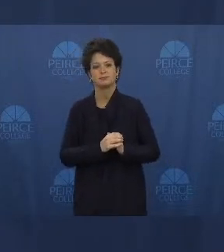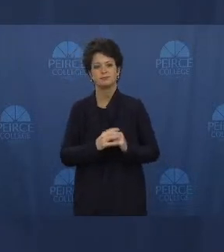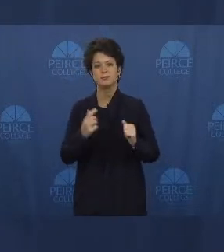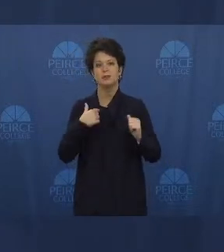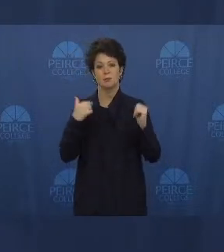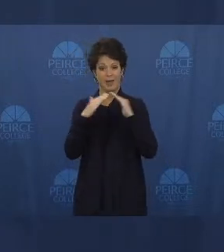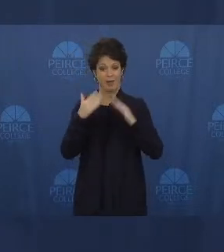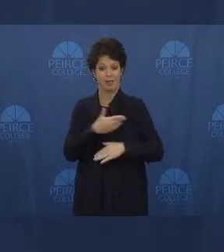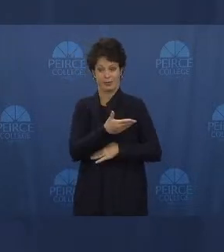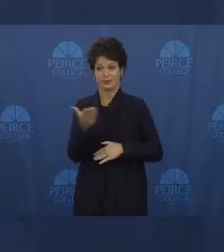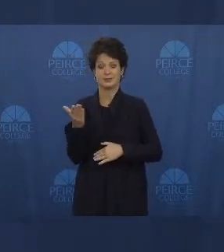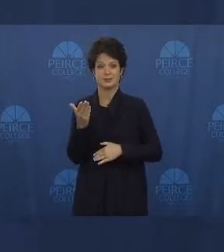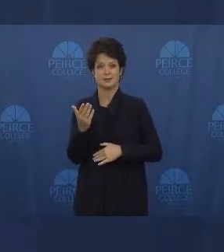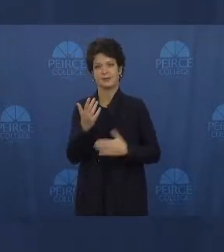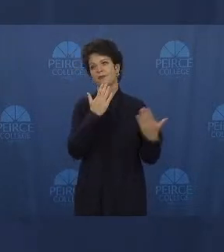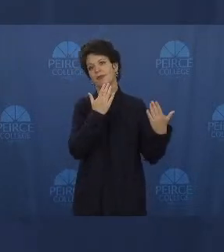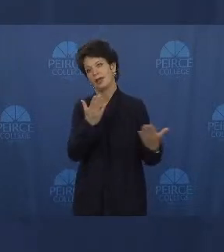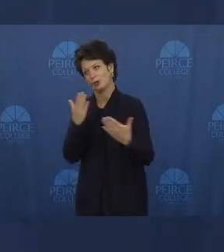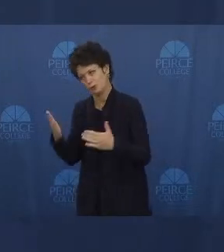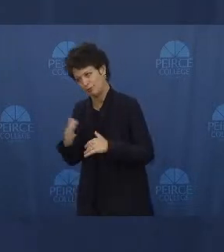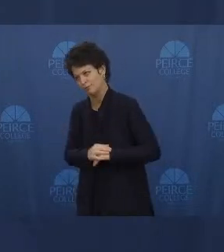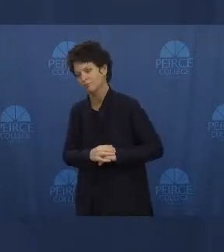my colleagues, thank you.